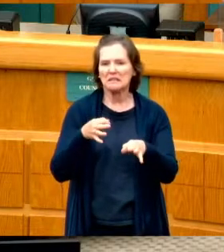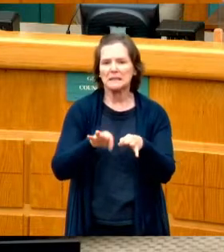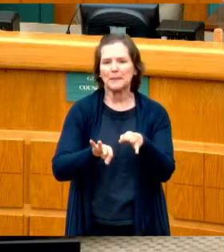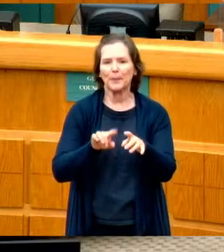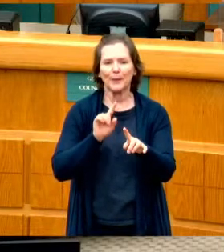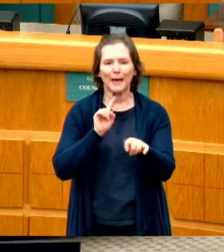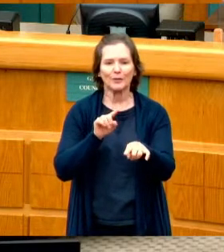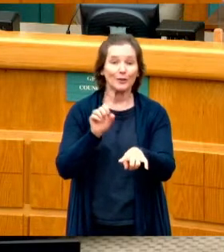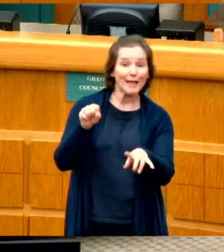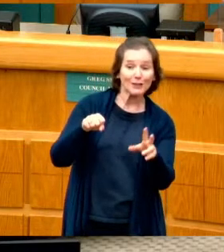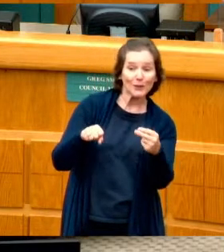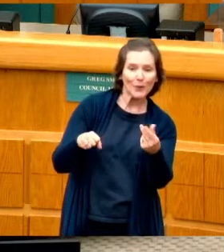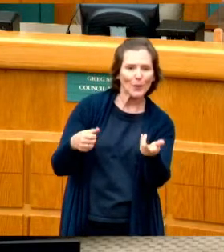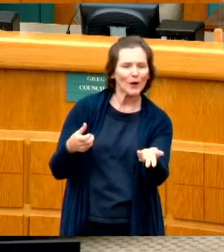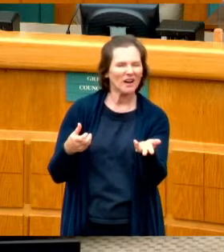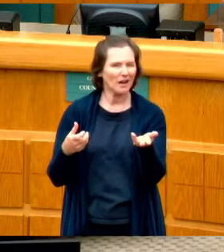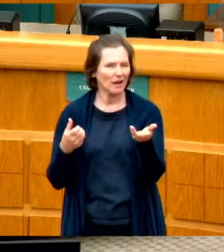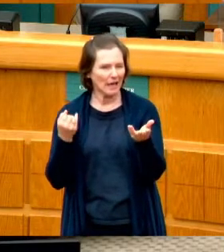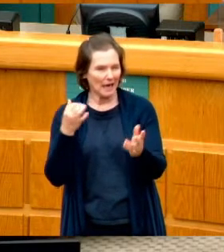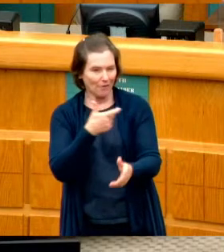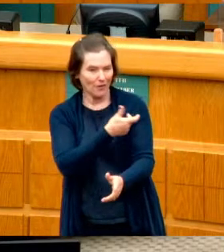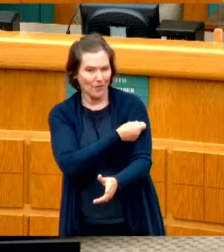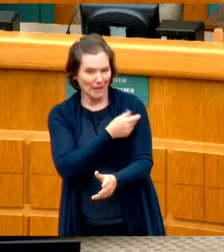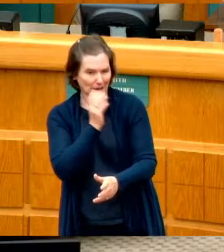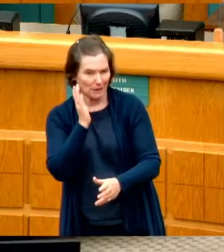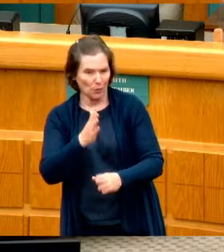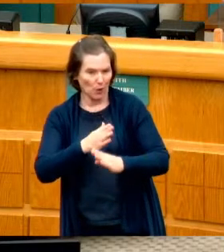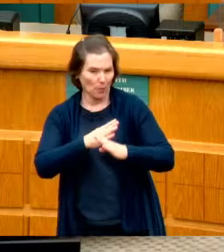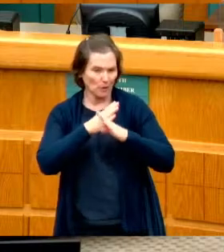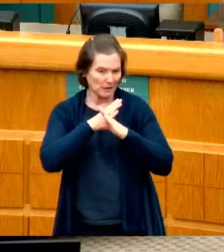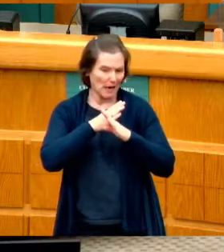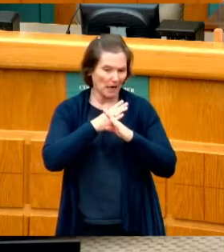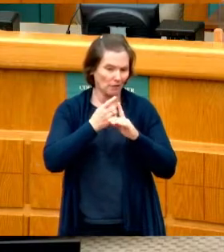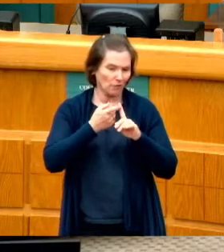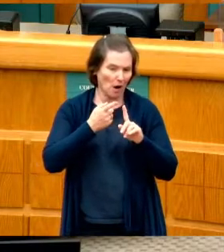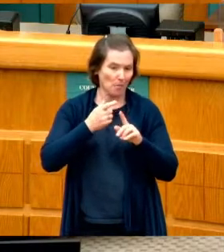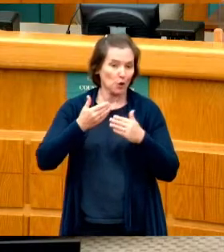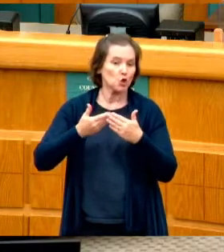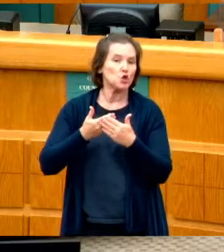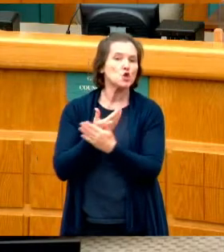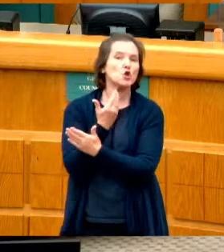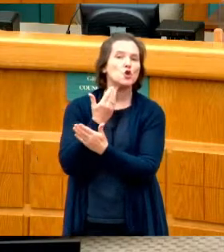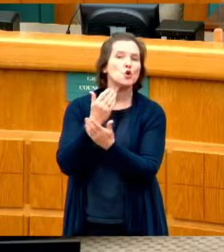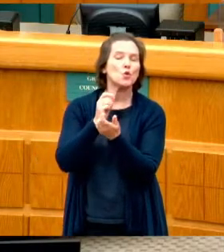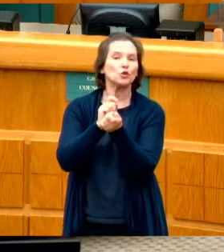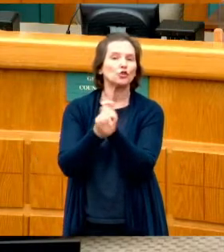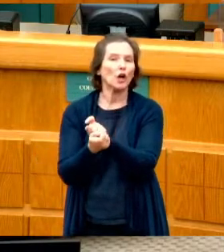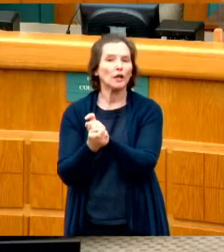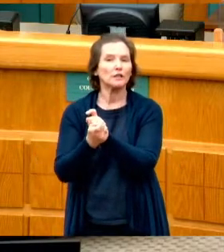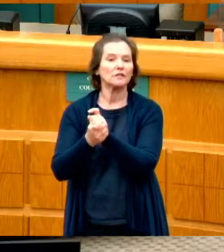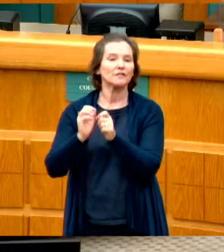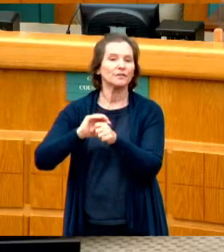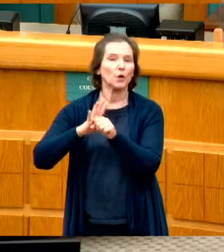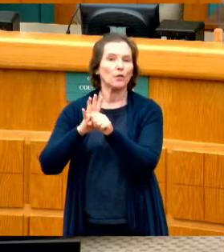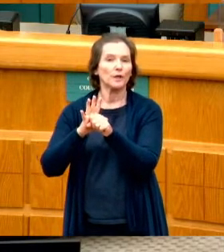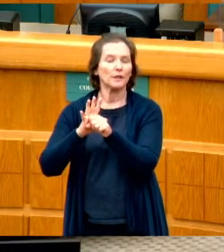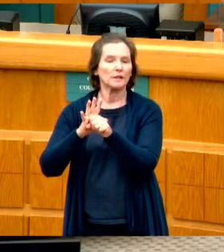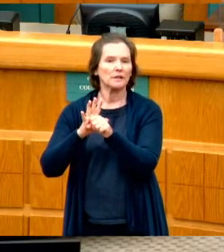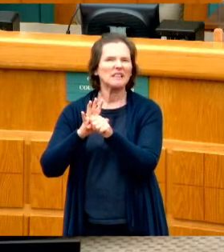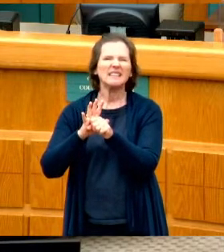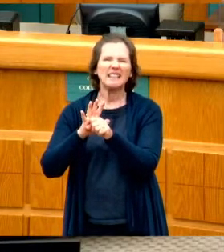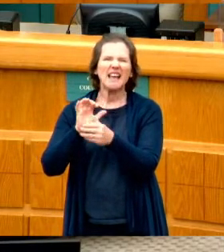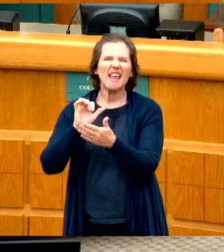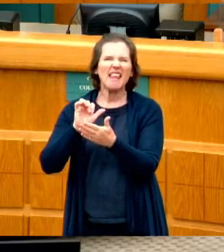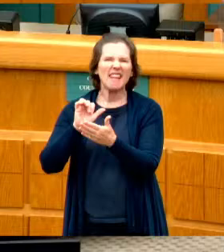to whether the current vaccines will be able to protect against these new variants. It's a quite complex question,